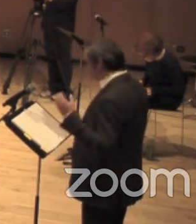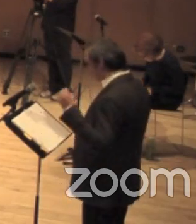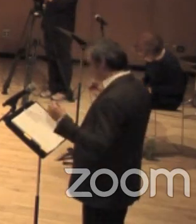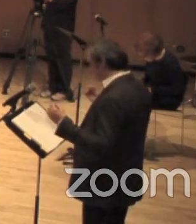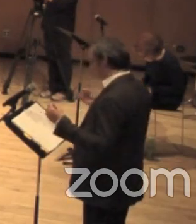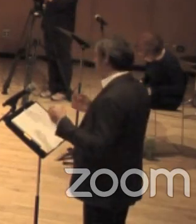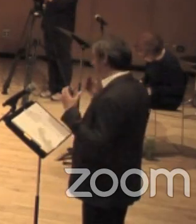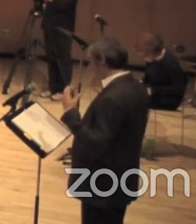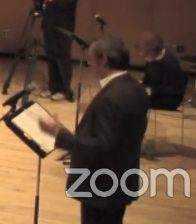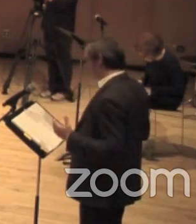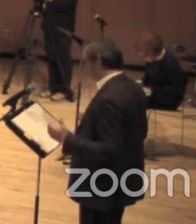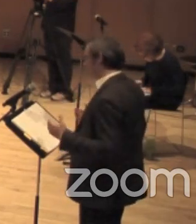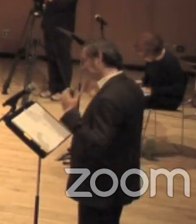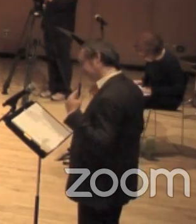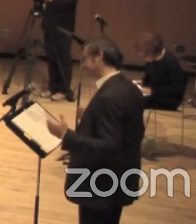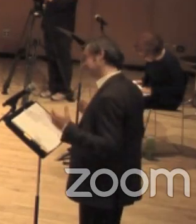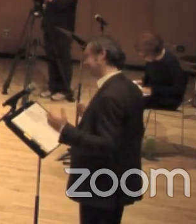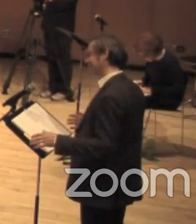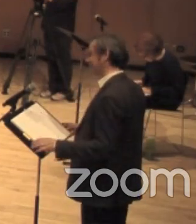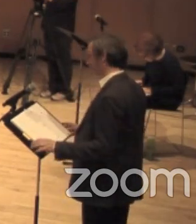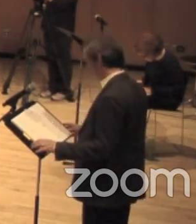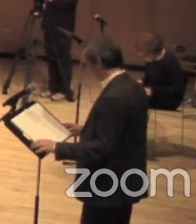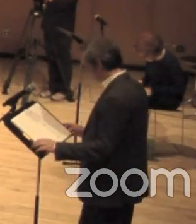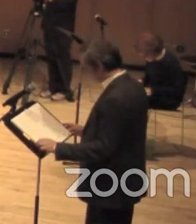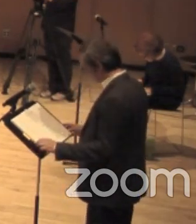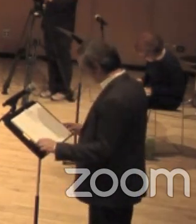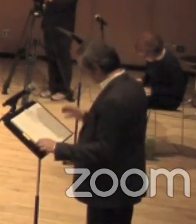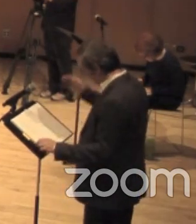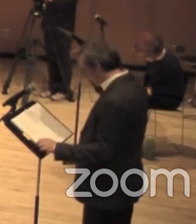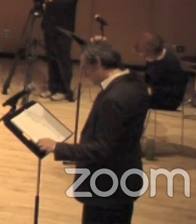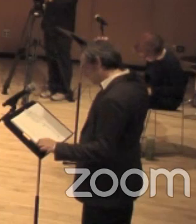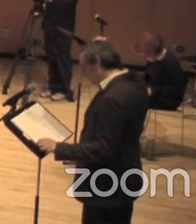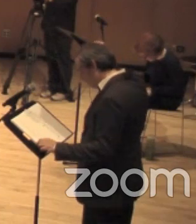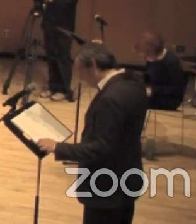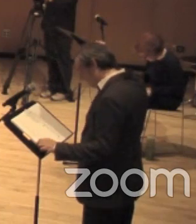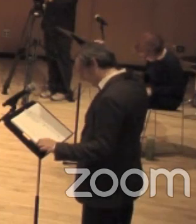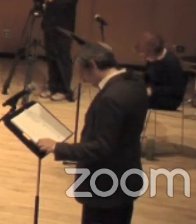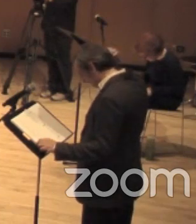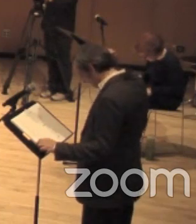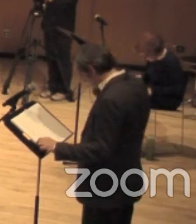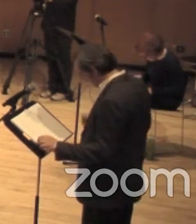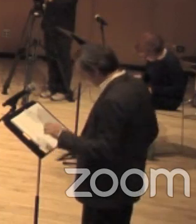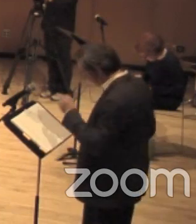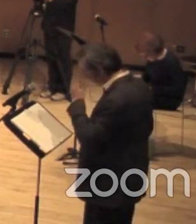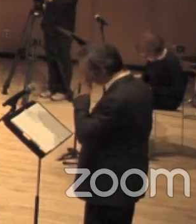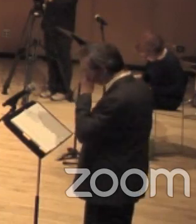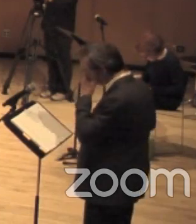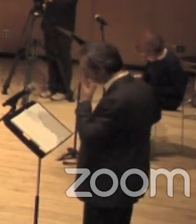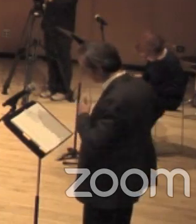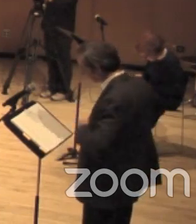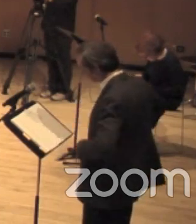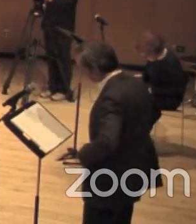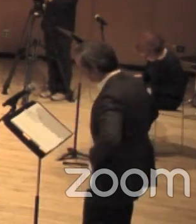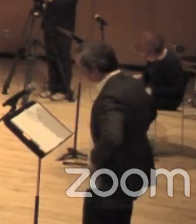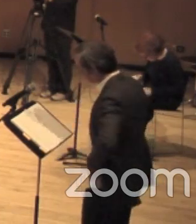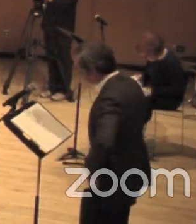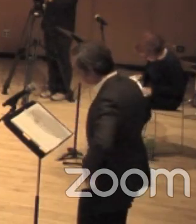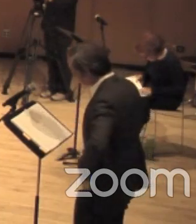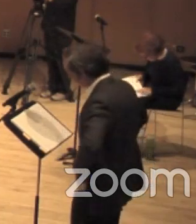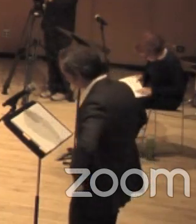I'm just tired want to sleep say what it is it's nothing yes is she grabs his